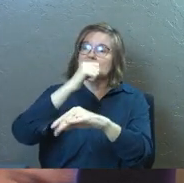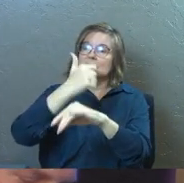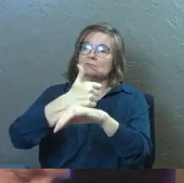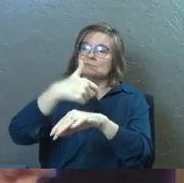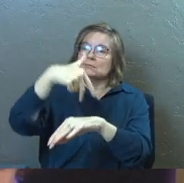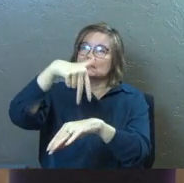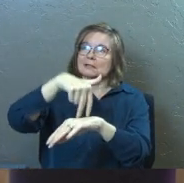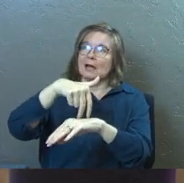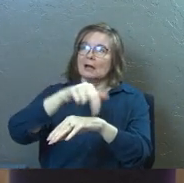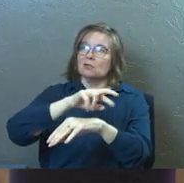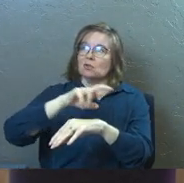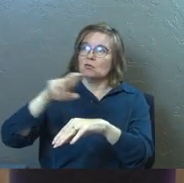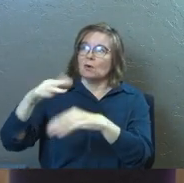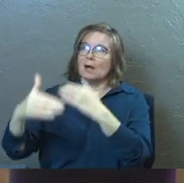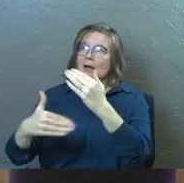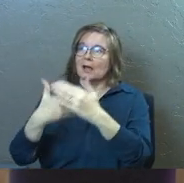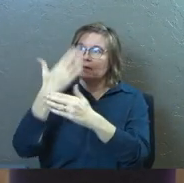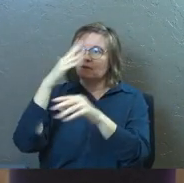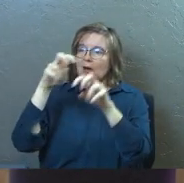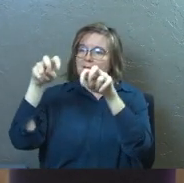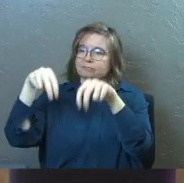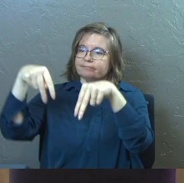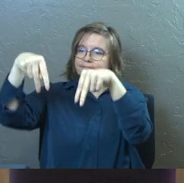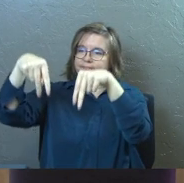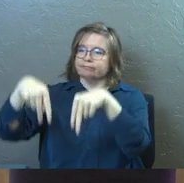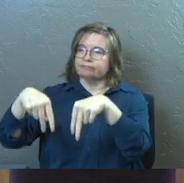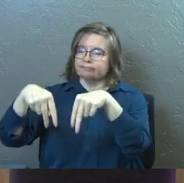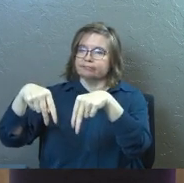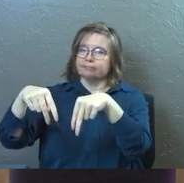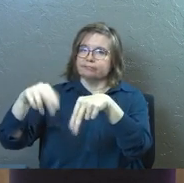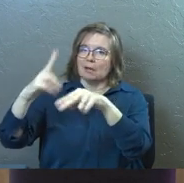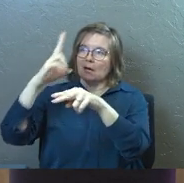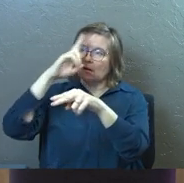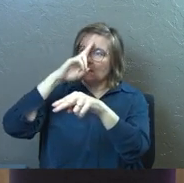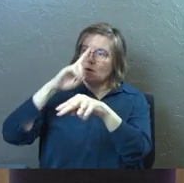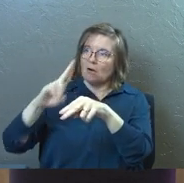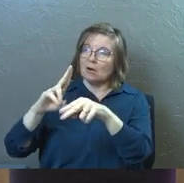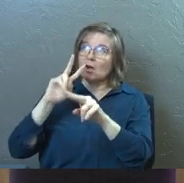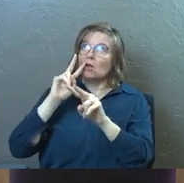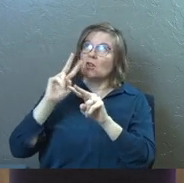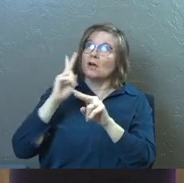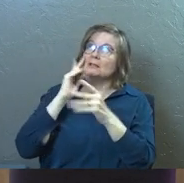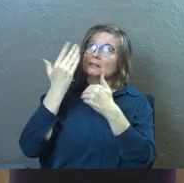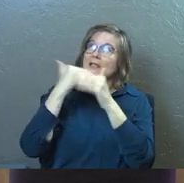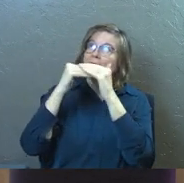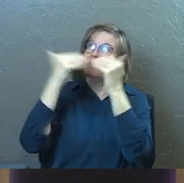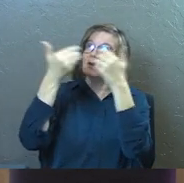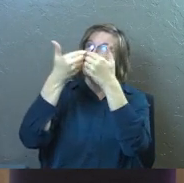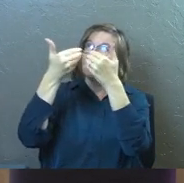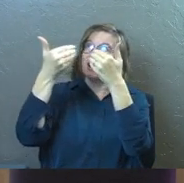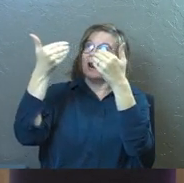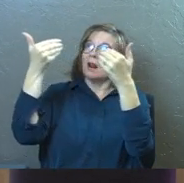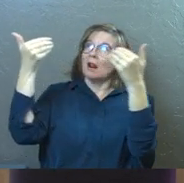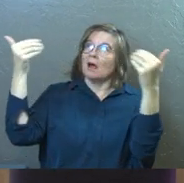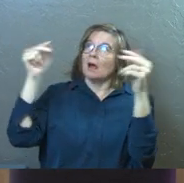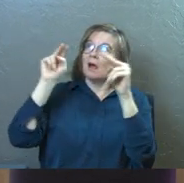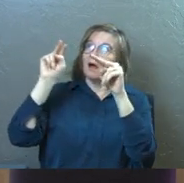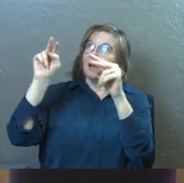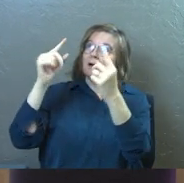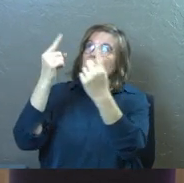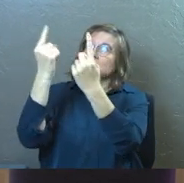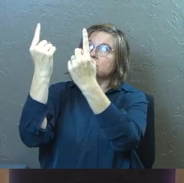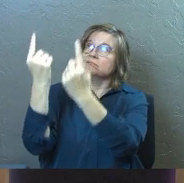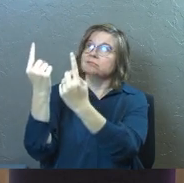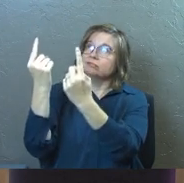at God's right hand. And he told them, look, I see the heavens opened, and the Son of Man standing in the place of honor